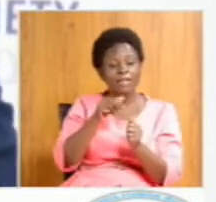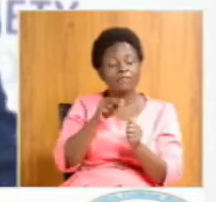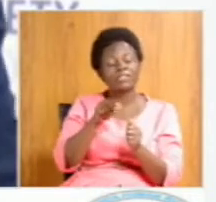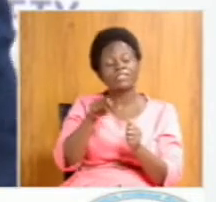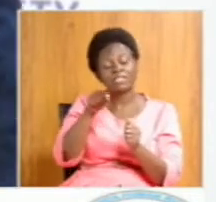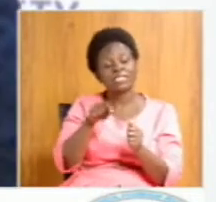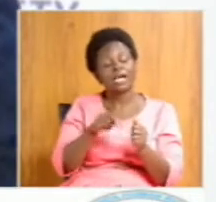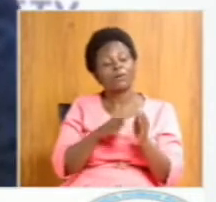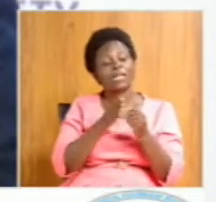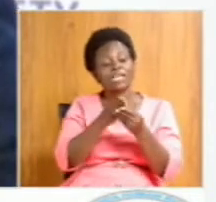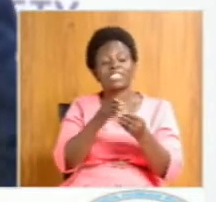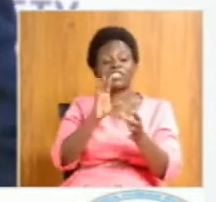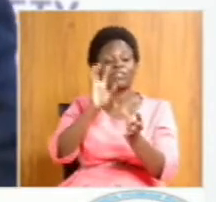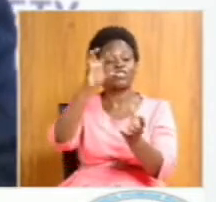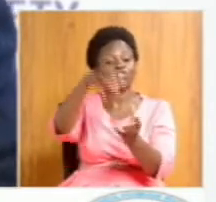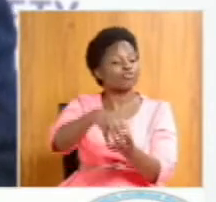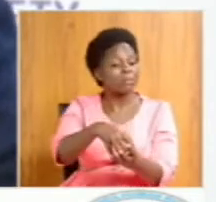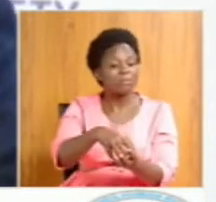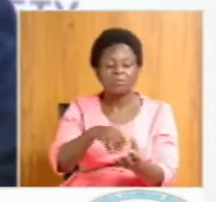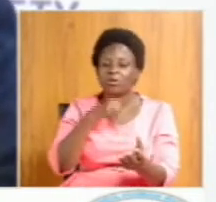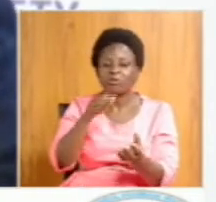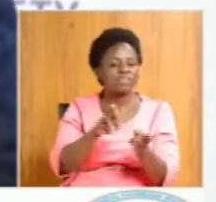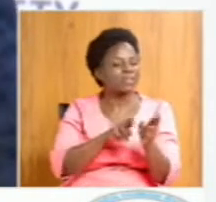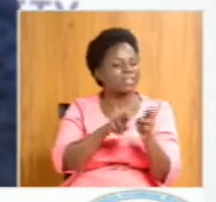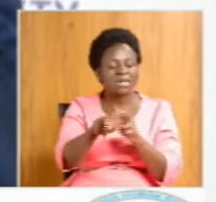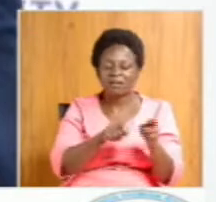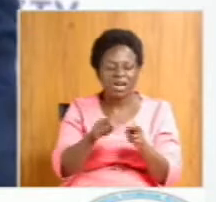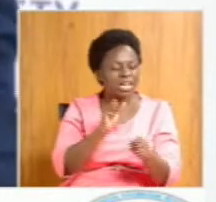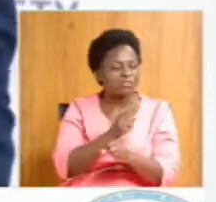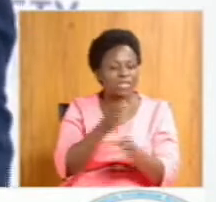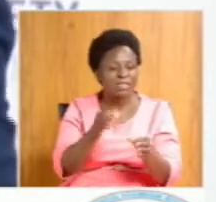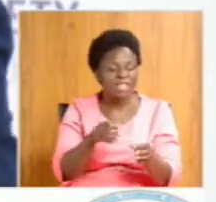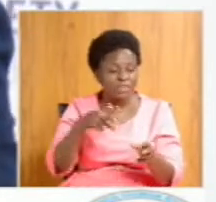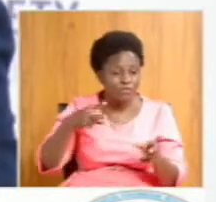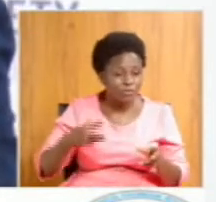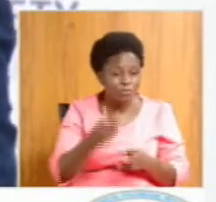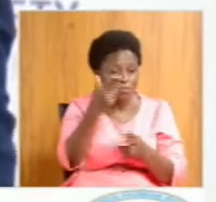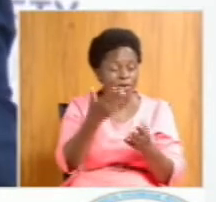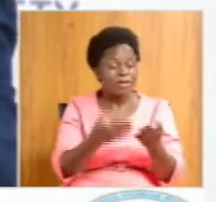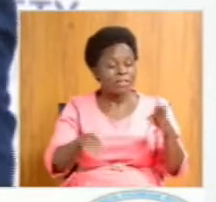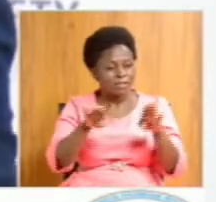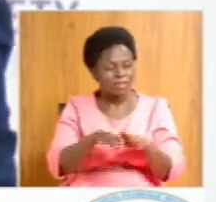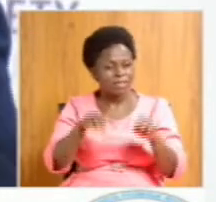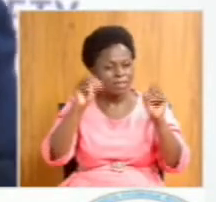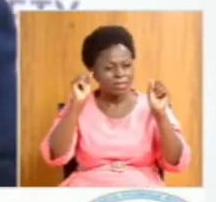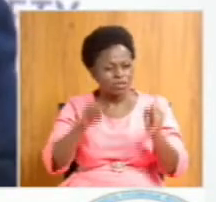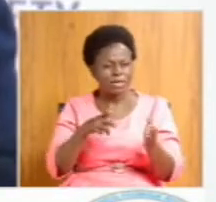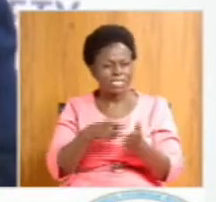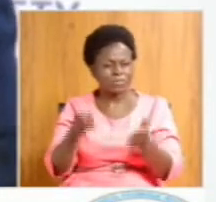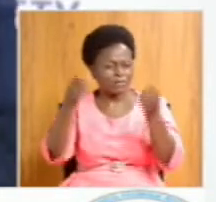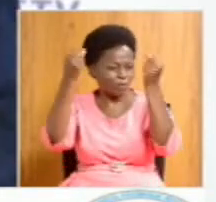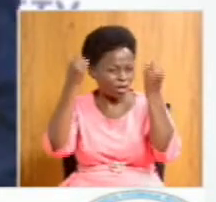trap and not even the regulator can do anything about it. The moment you terminate that concession, you must pay for the